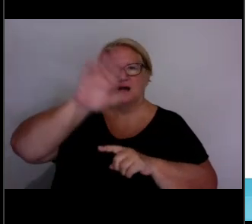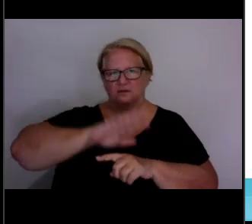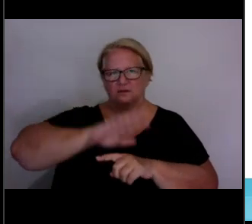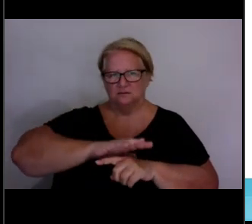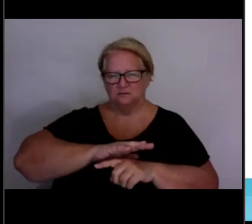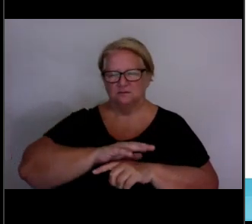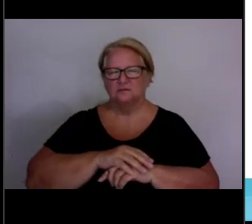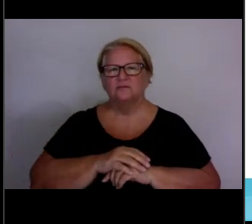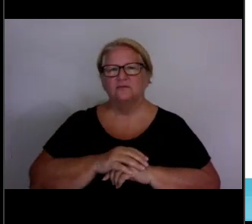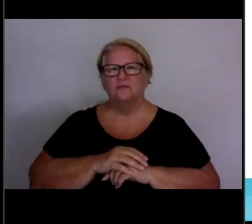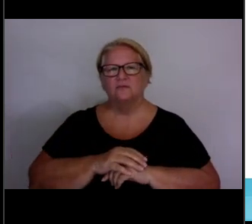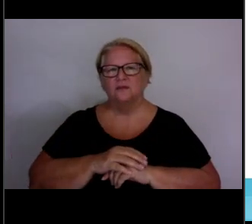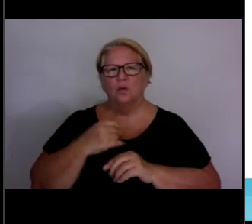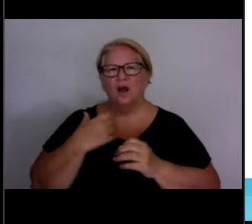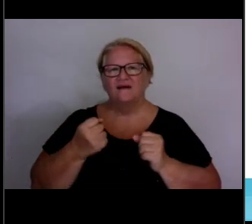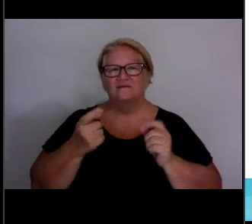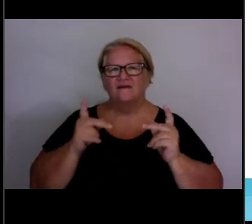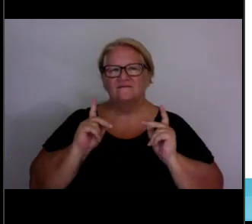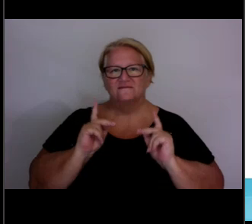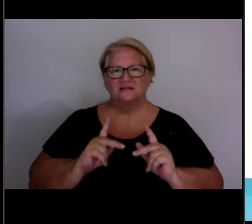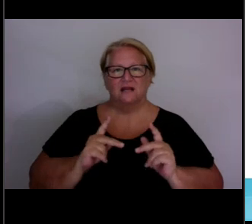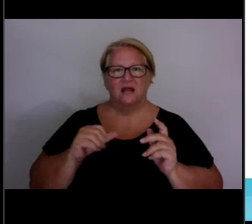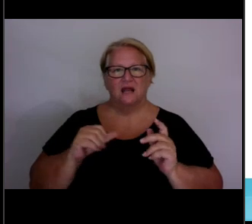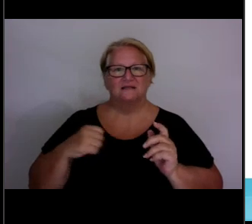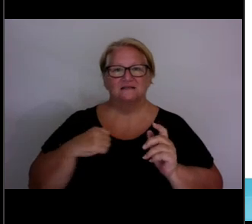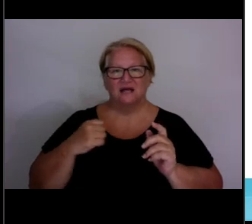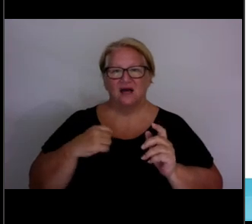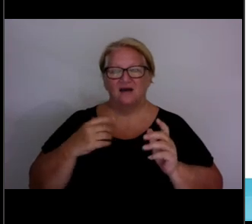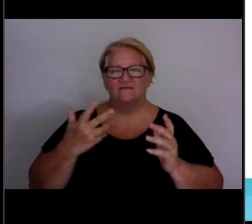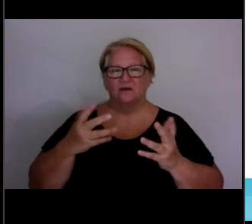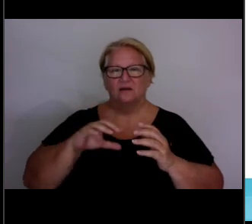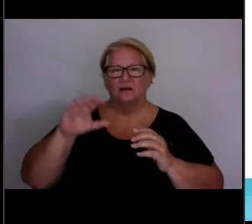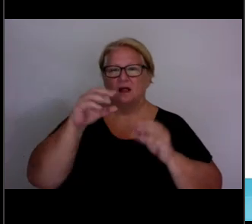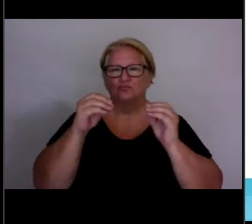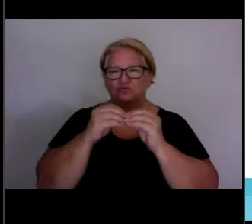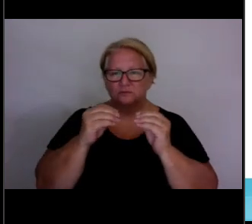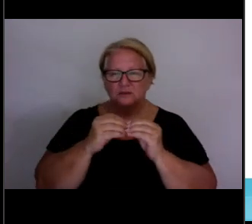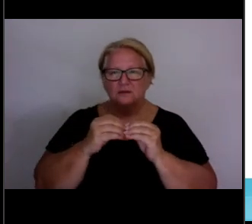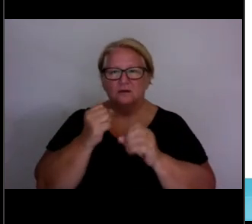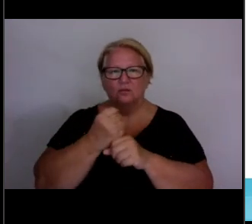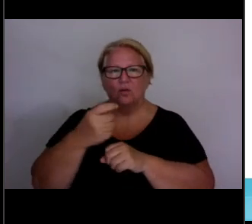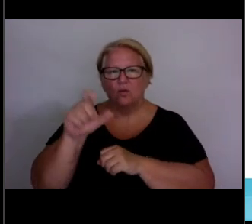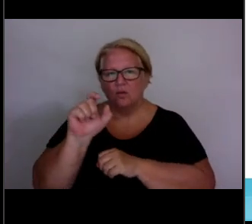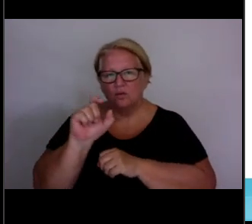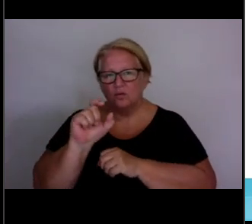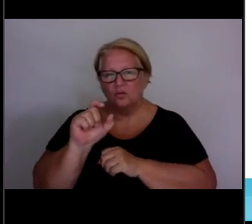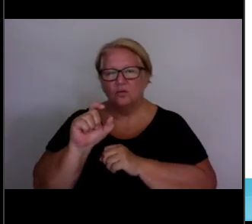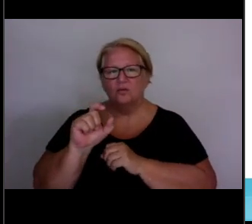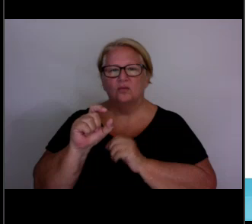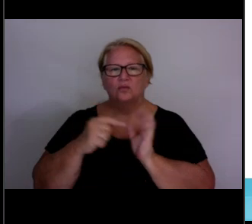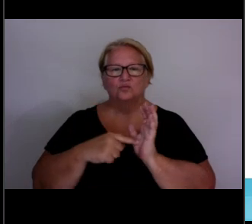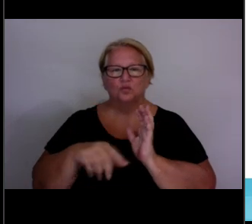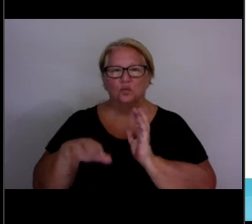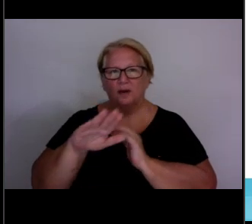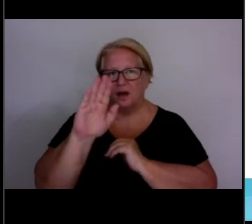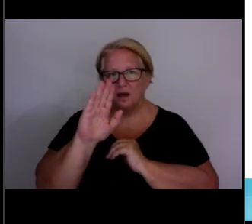we have physical staff located in Brisbane, Gold Coast,